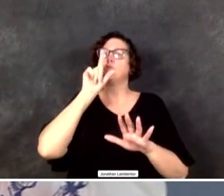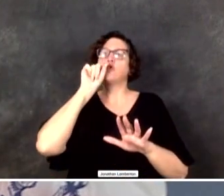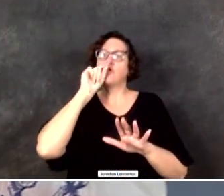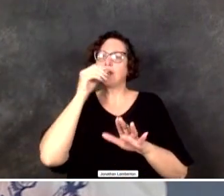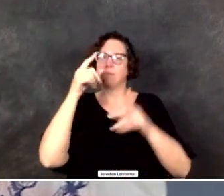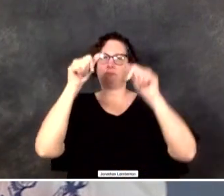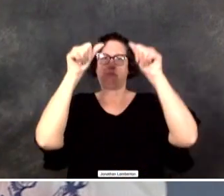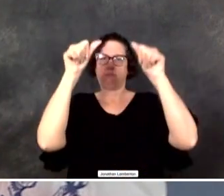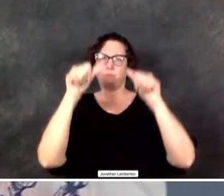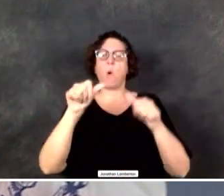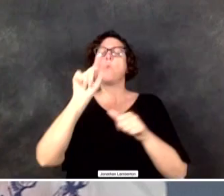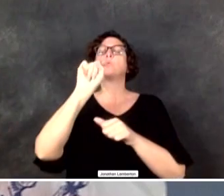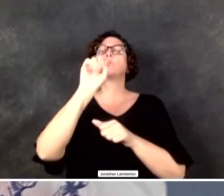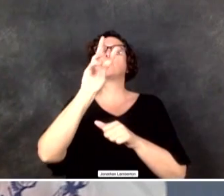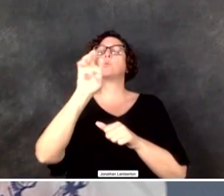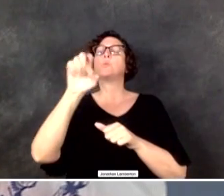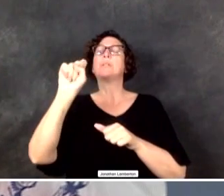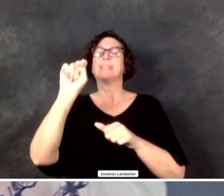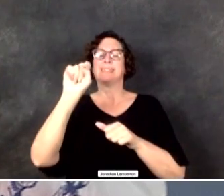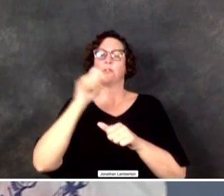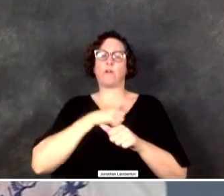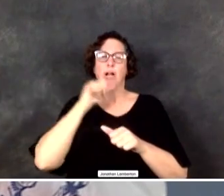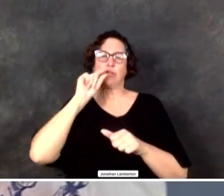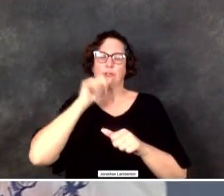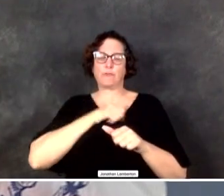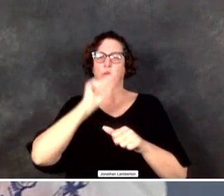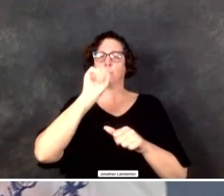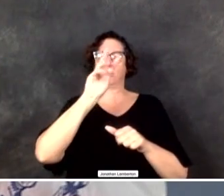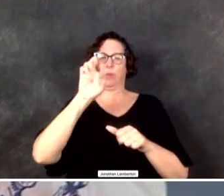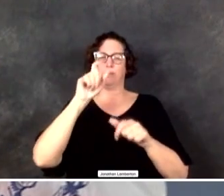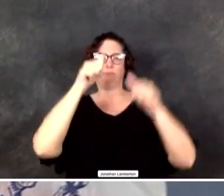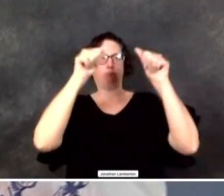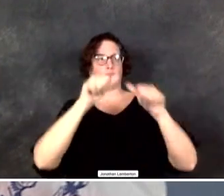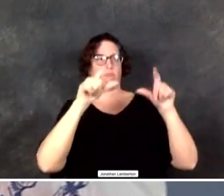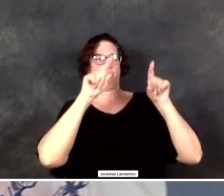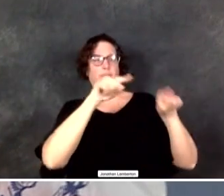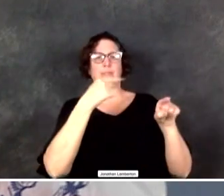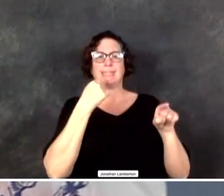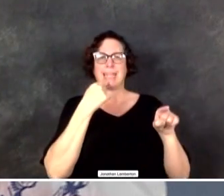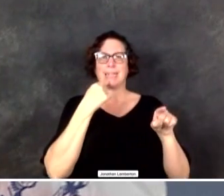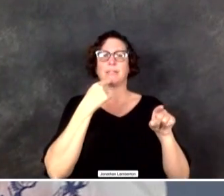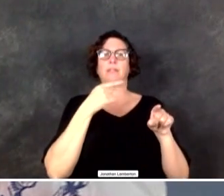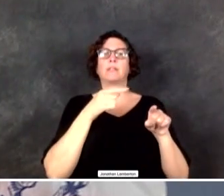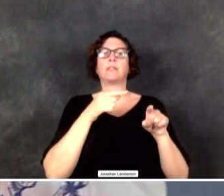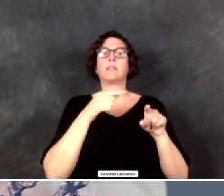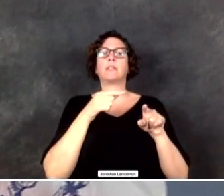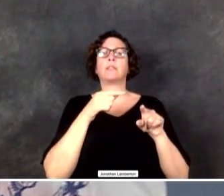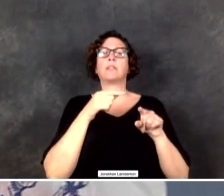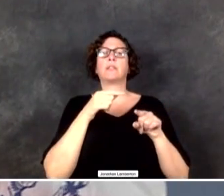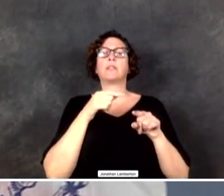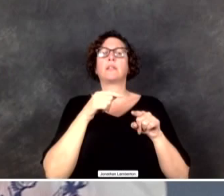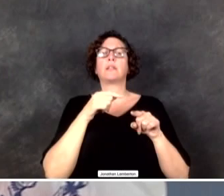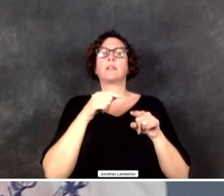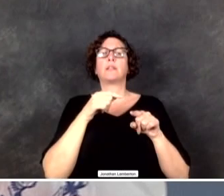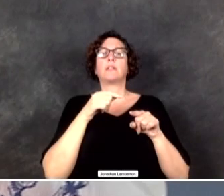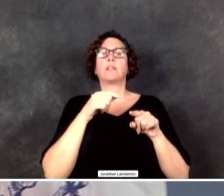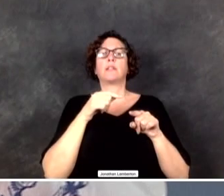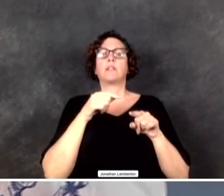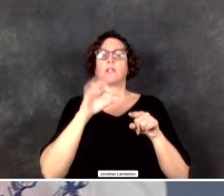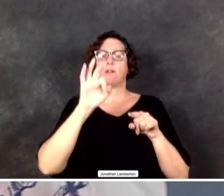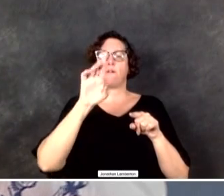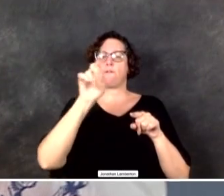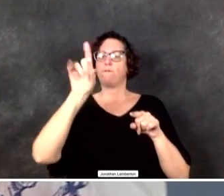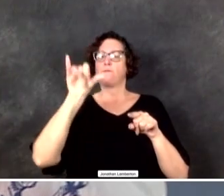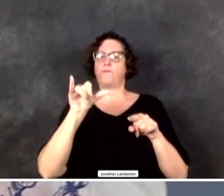So check what Freddie put out last night. In fact, it is a true statement that previous to yesterday, I did not hear